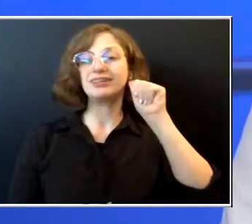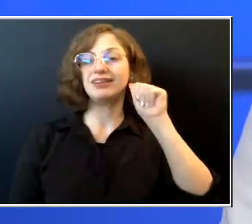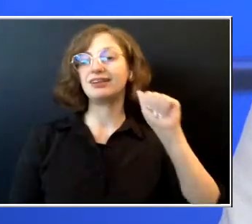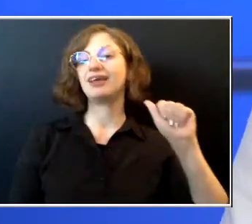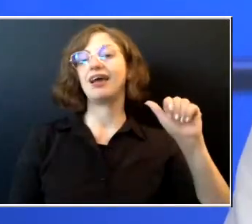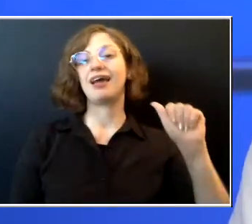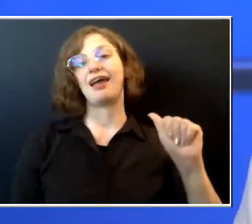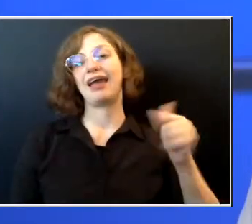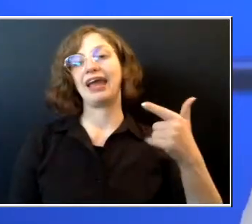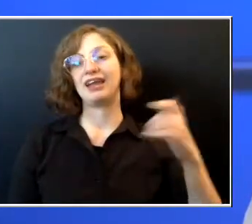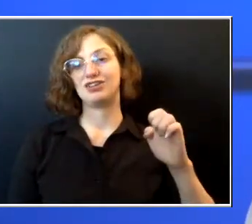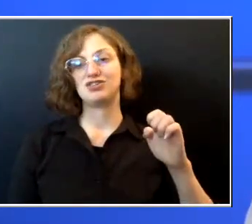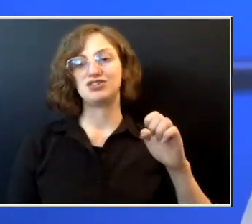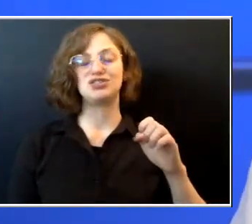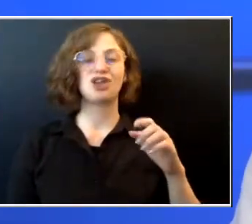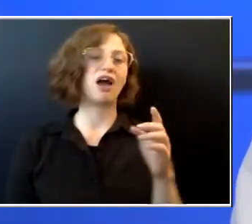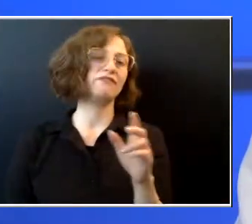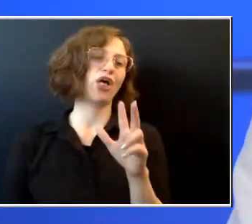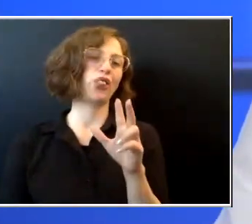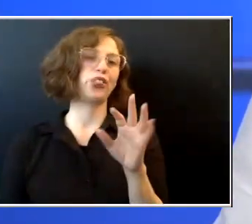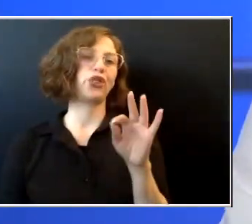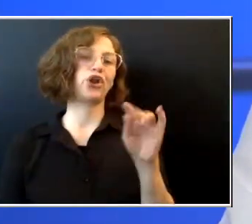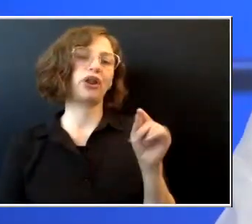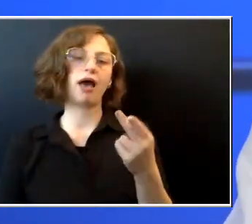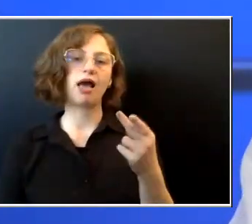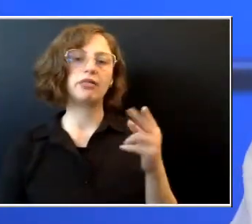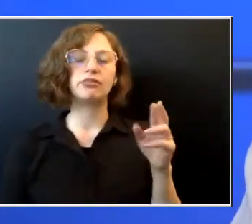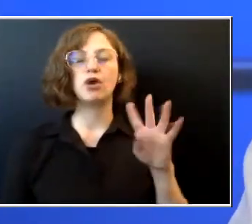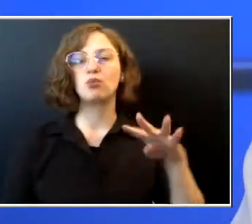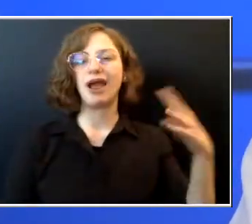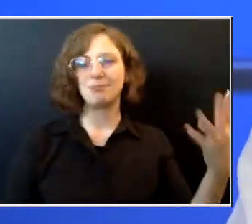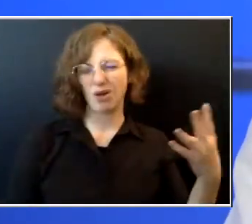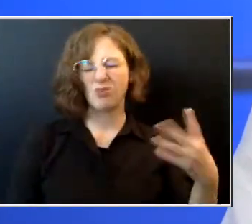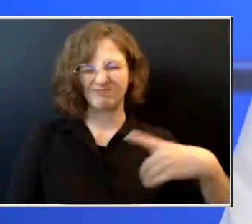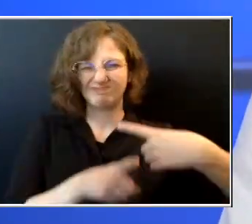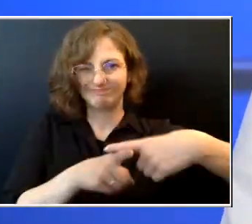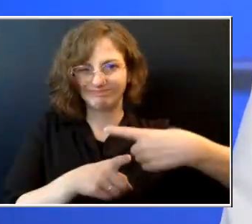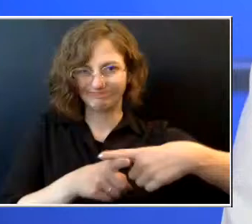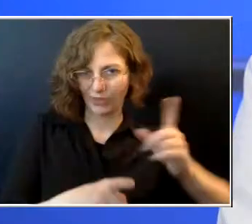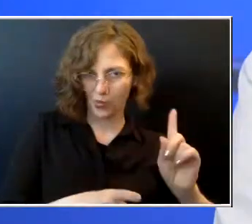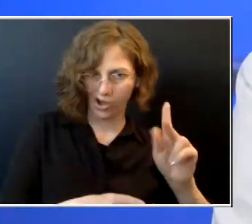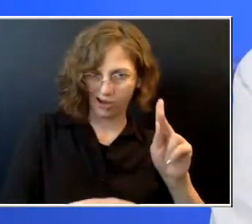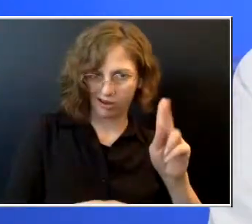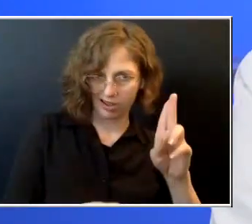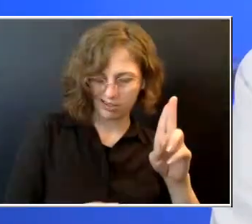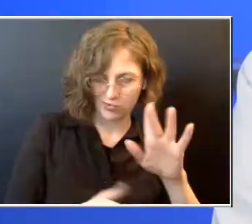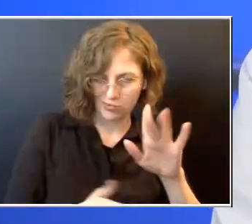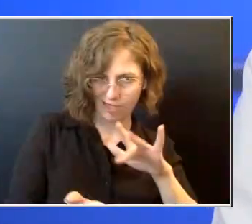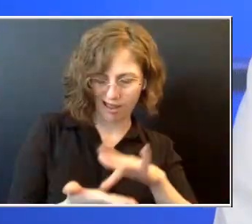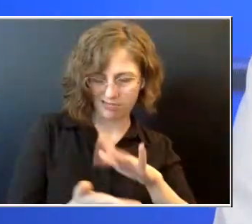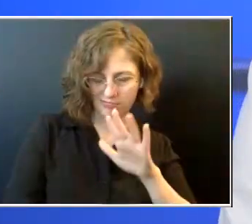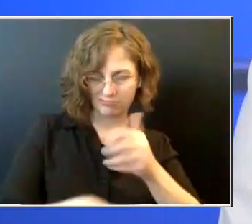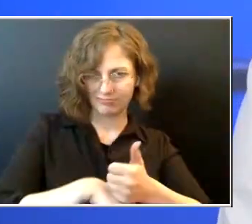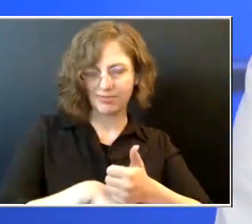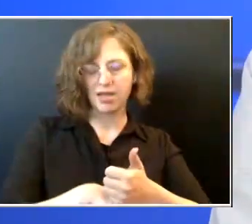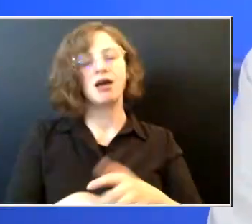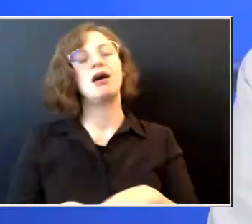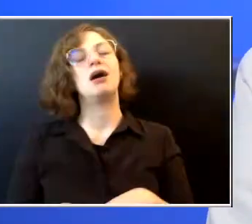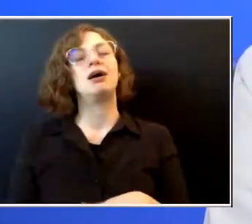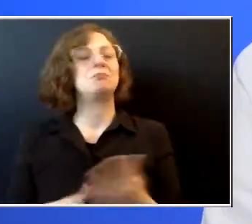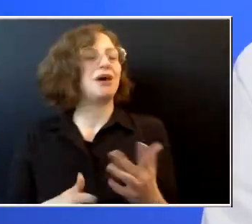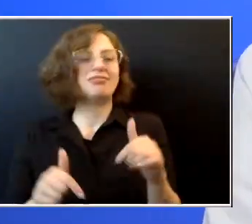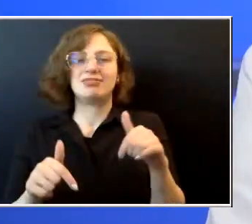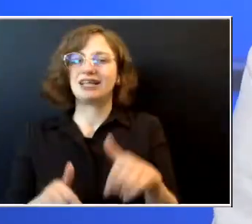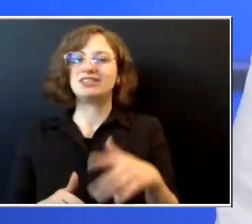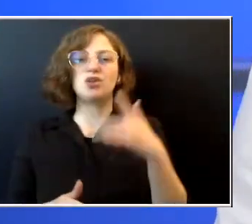back maybe 60 years and start, you know, piecing this out. But I just think this is the golden age. It's